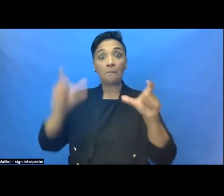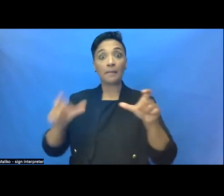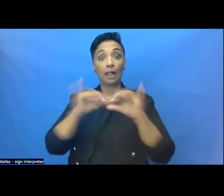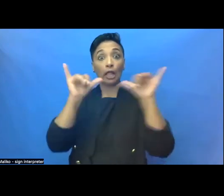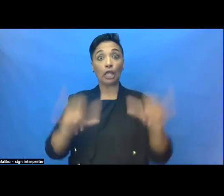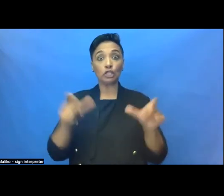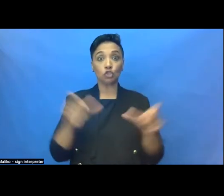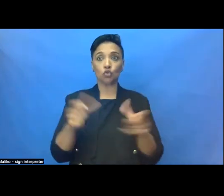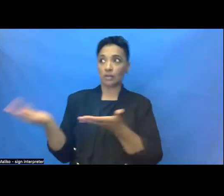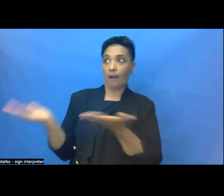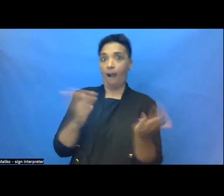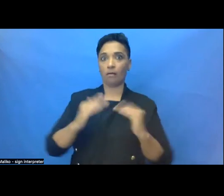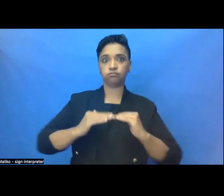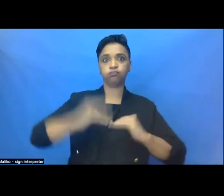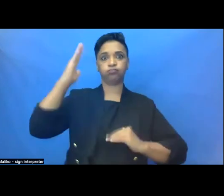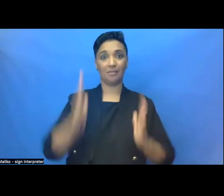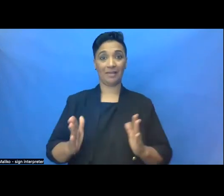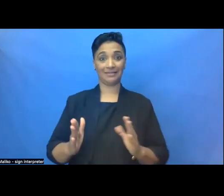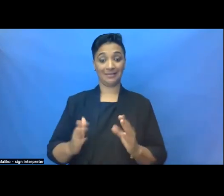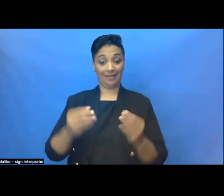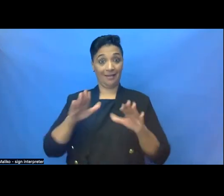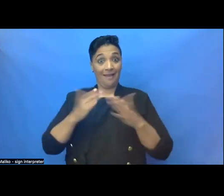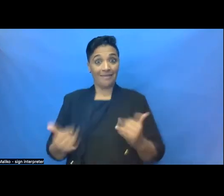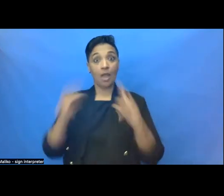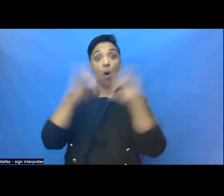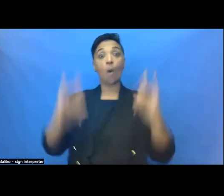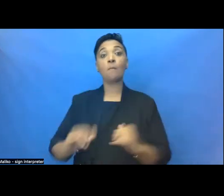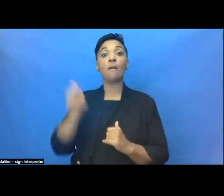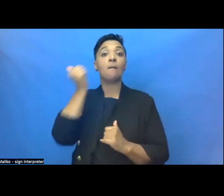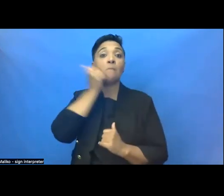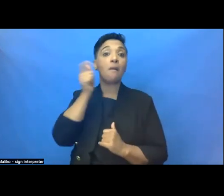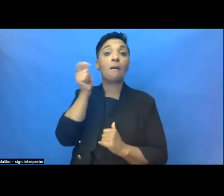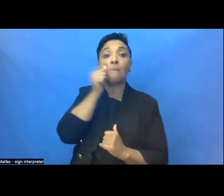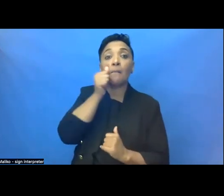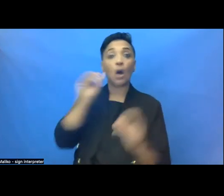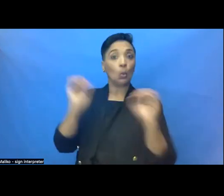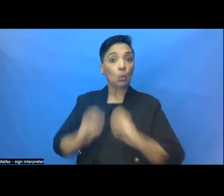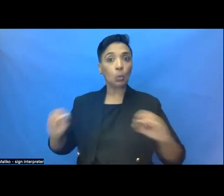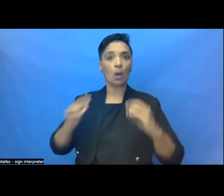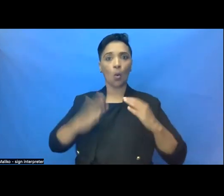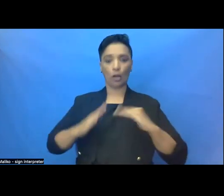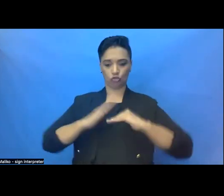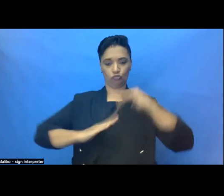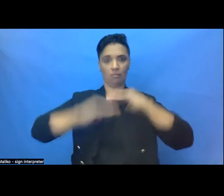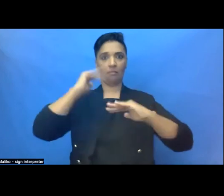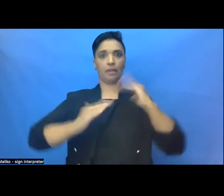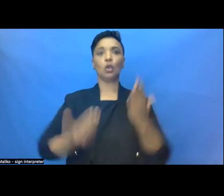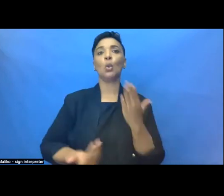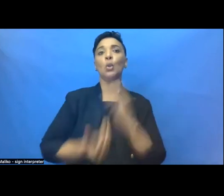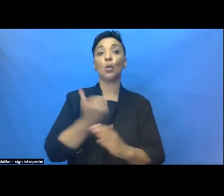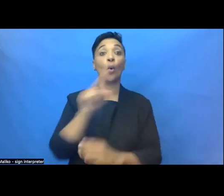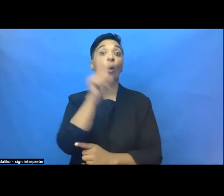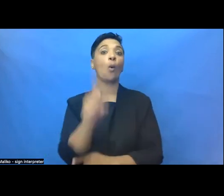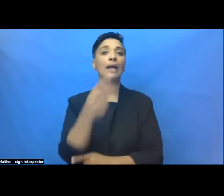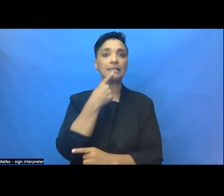So the orphanages right now have it together to start building new buildings with the expectation that money will